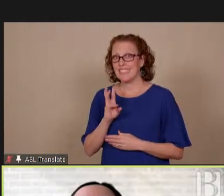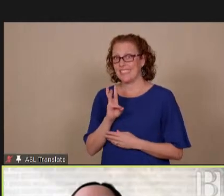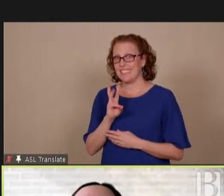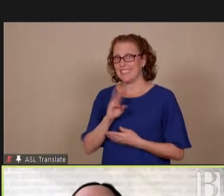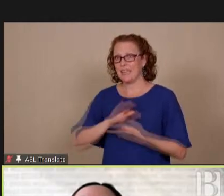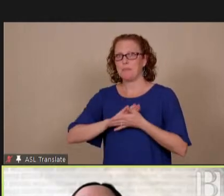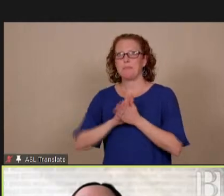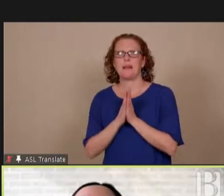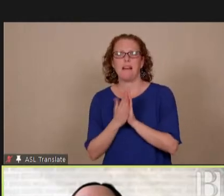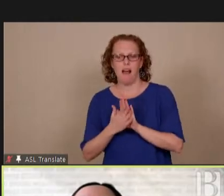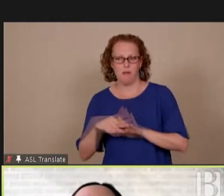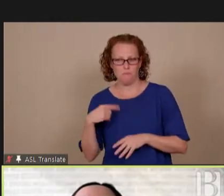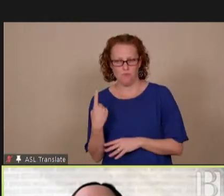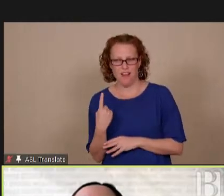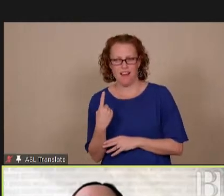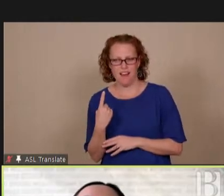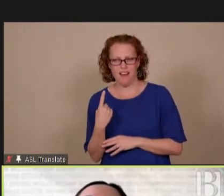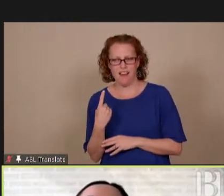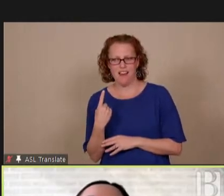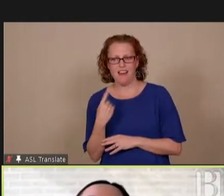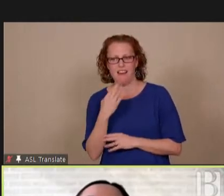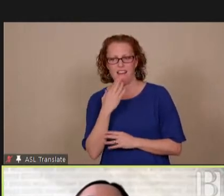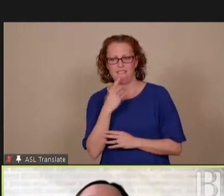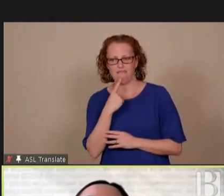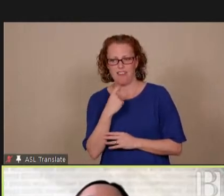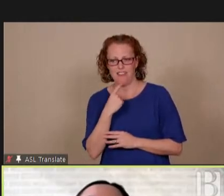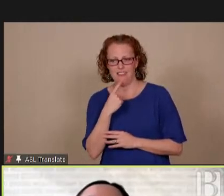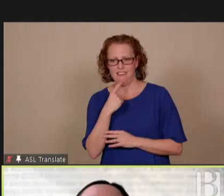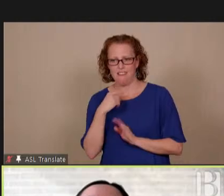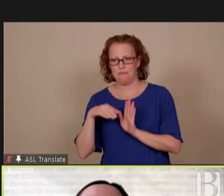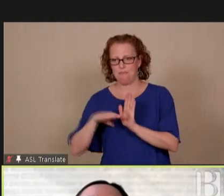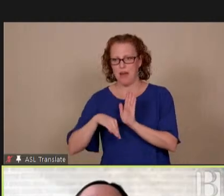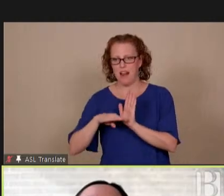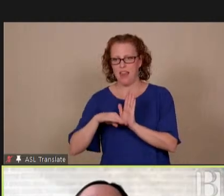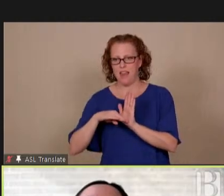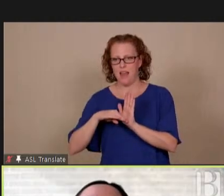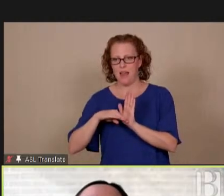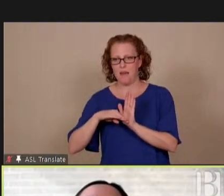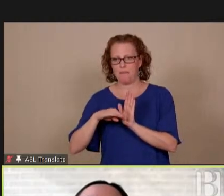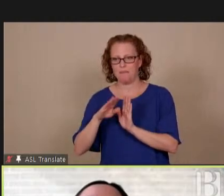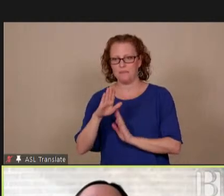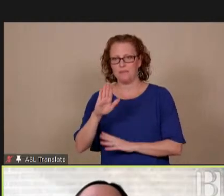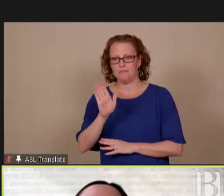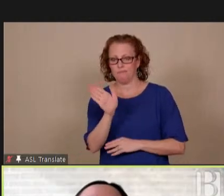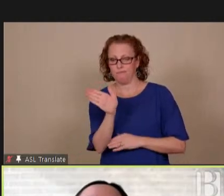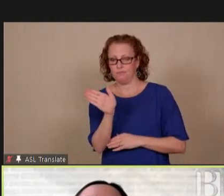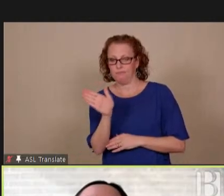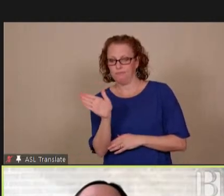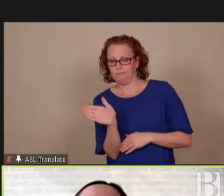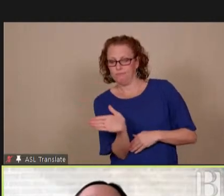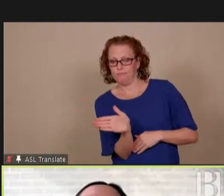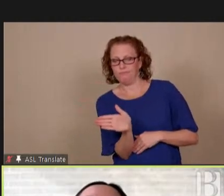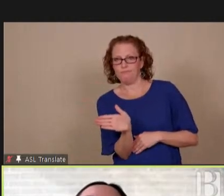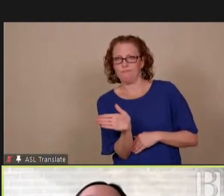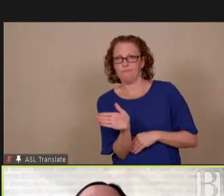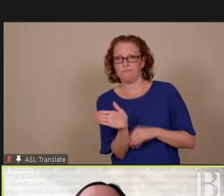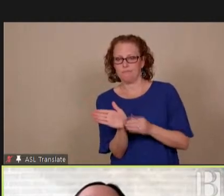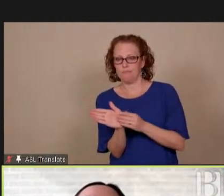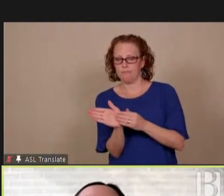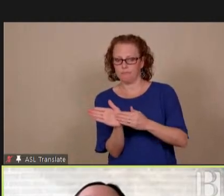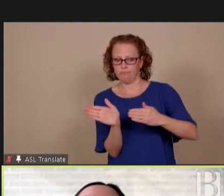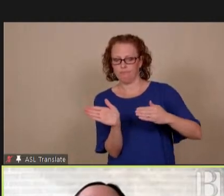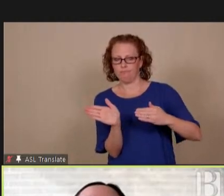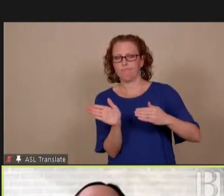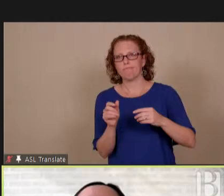1, but it looks as if that district has shifted over a little bit to the west, and there's some